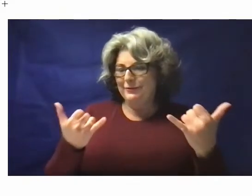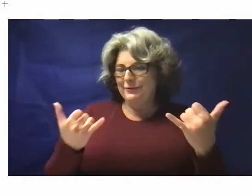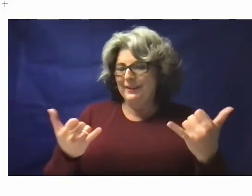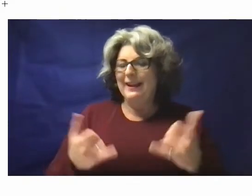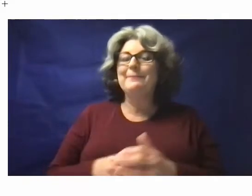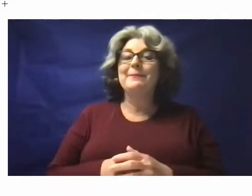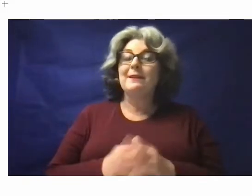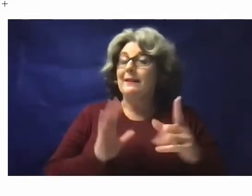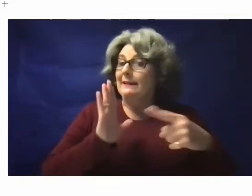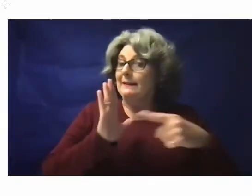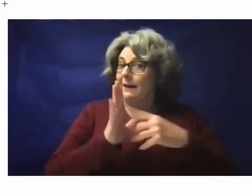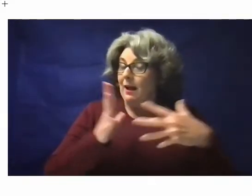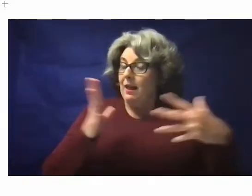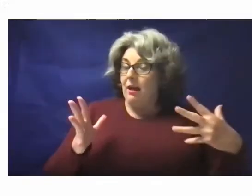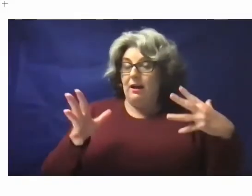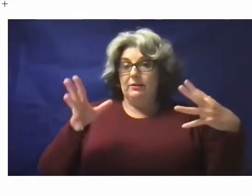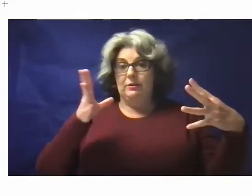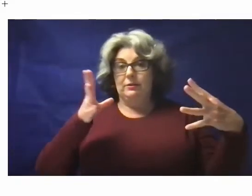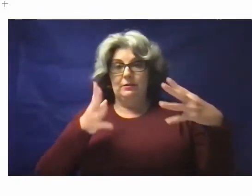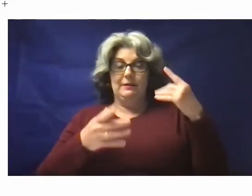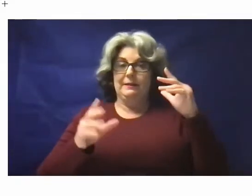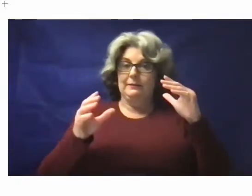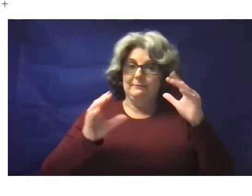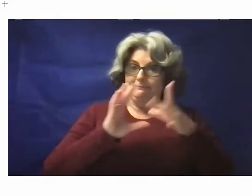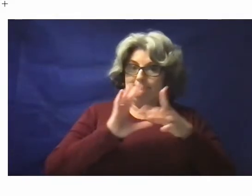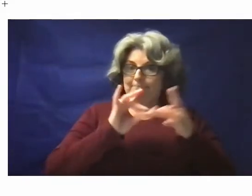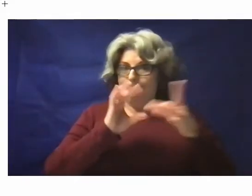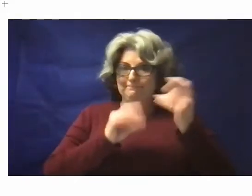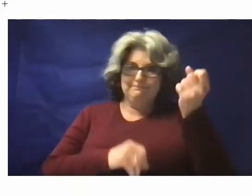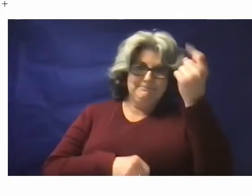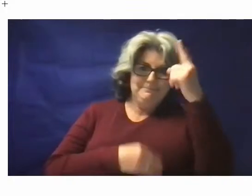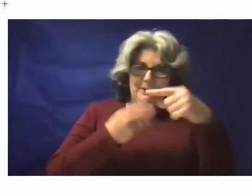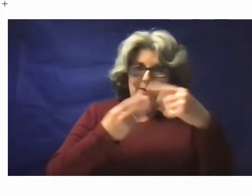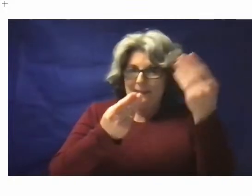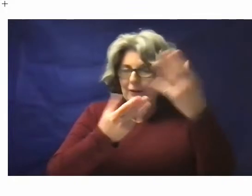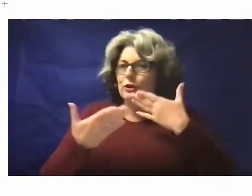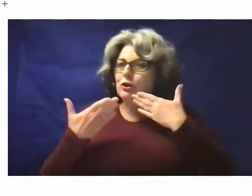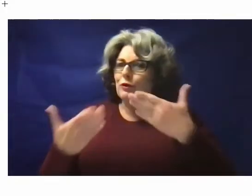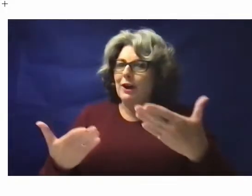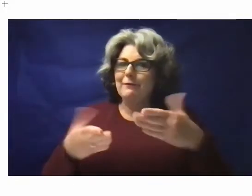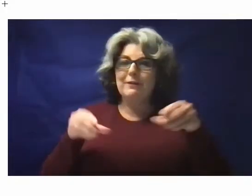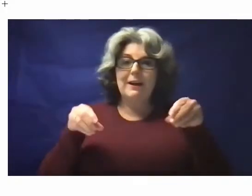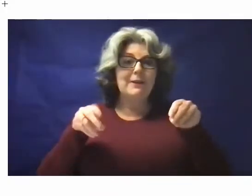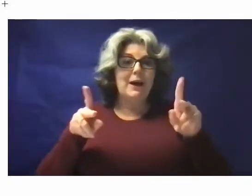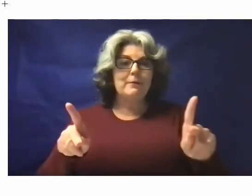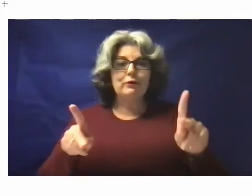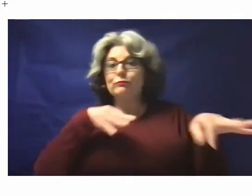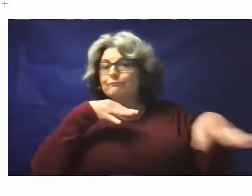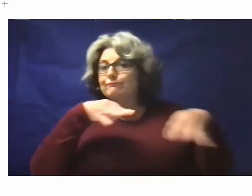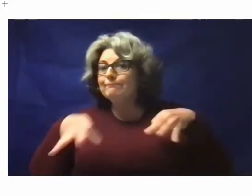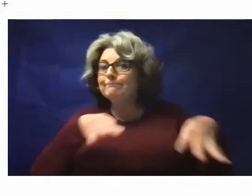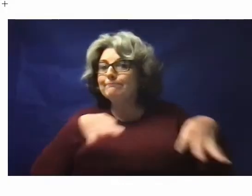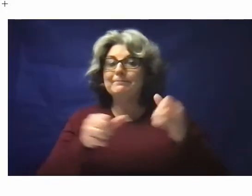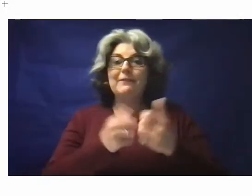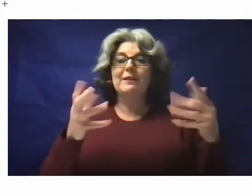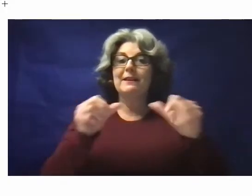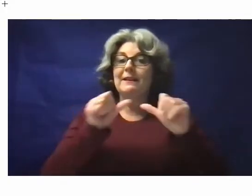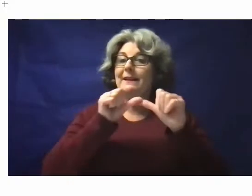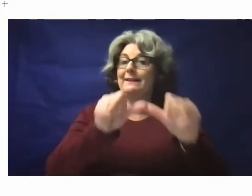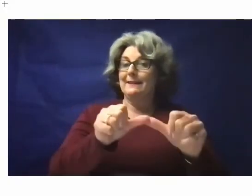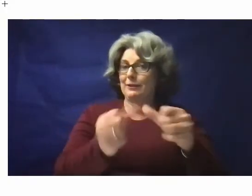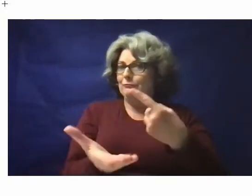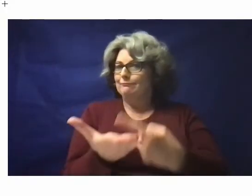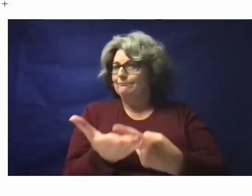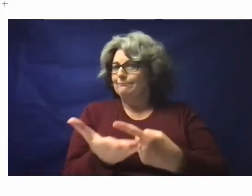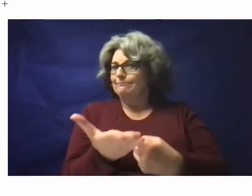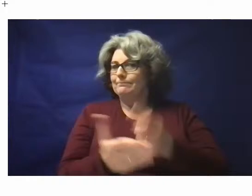sometimes to digest all of that information. And you know, we're really grateful that we had the opportunity to speak and also continue to speak. So we